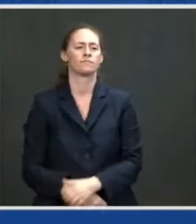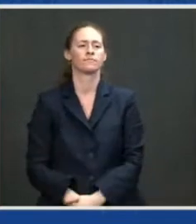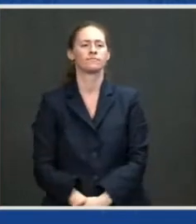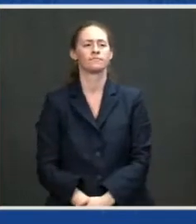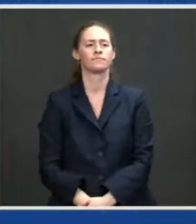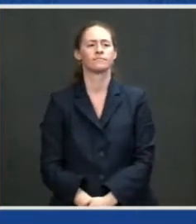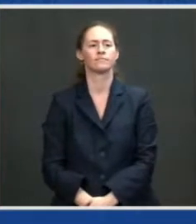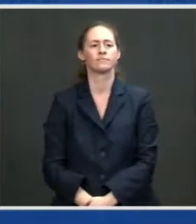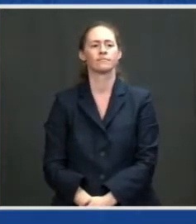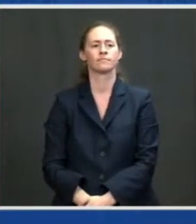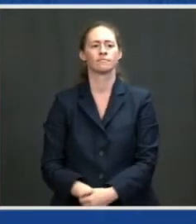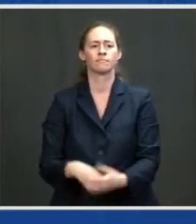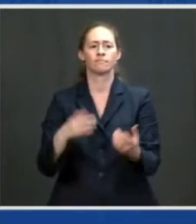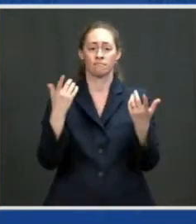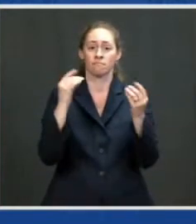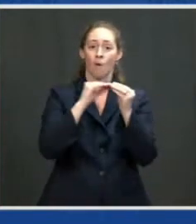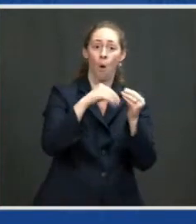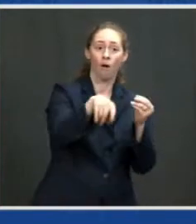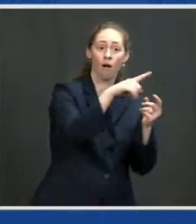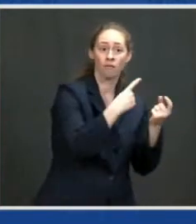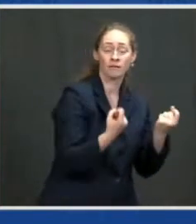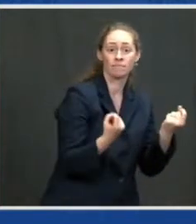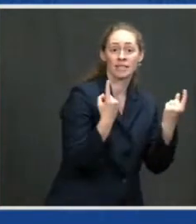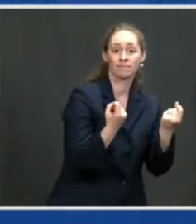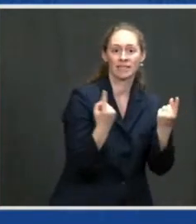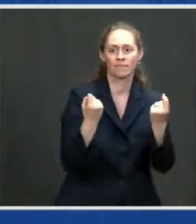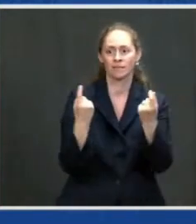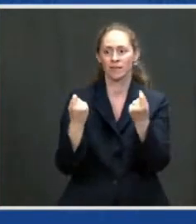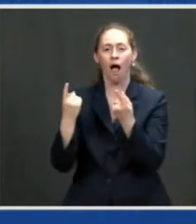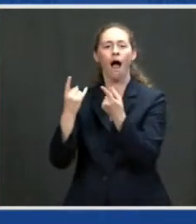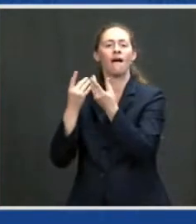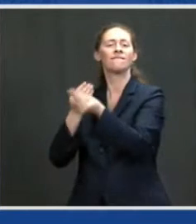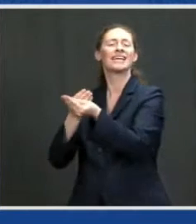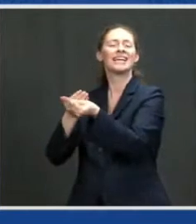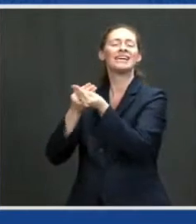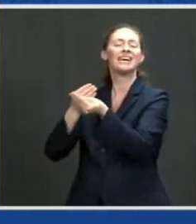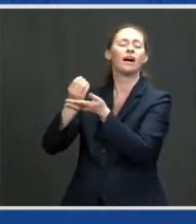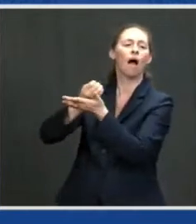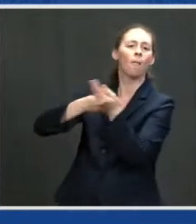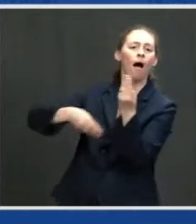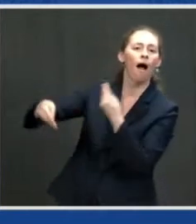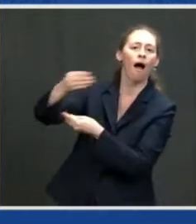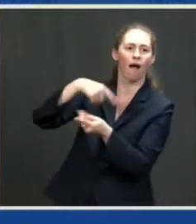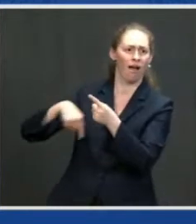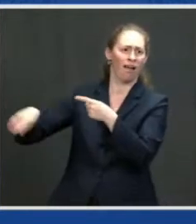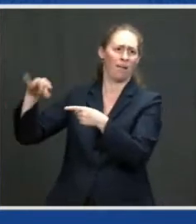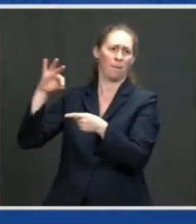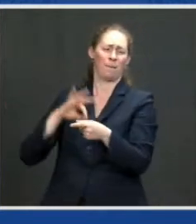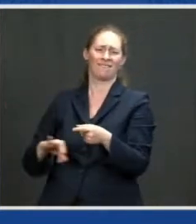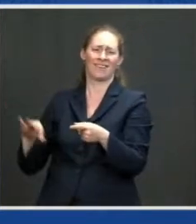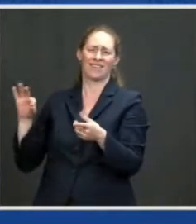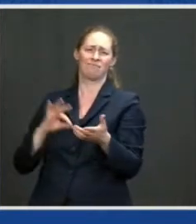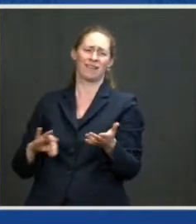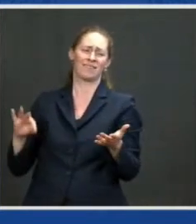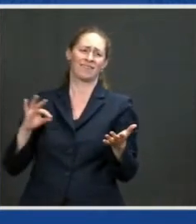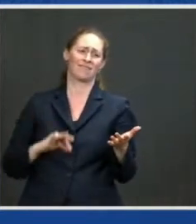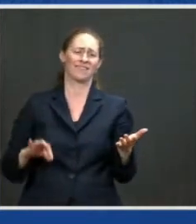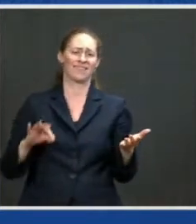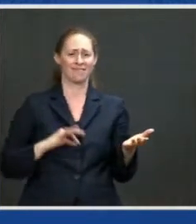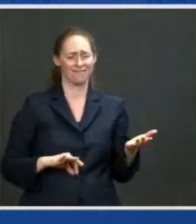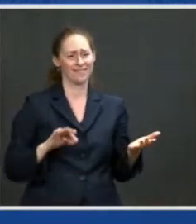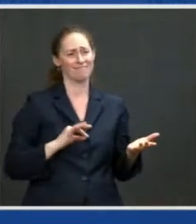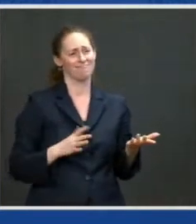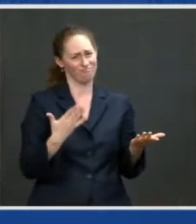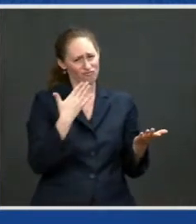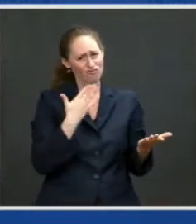all benefit. Higher wages and more options for workers are a good thing. A lot of companies have done extremely well in this crisis, and good for